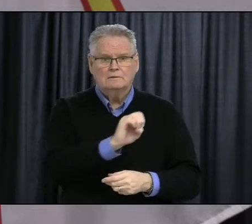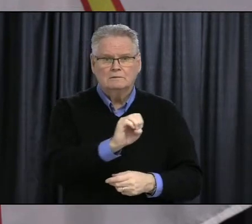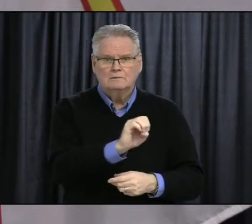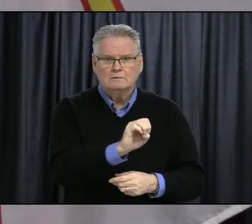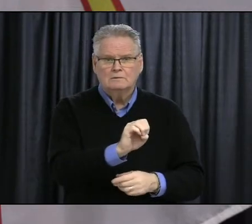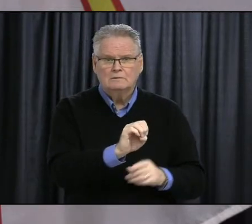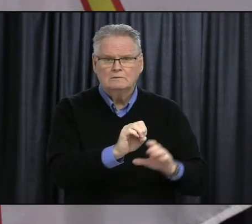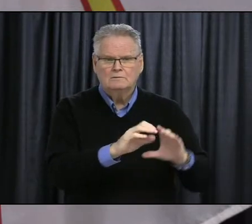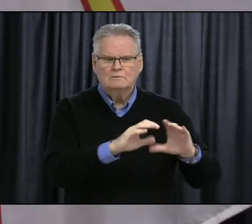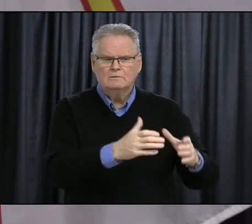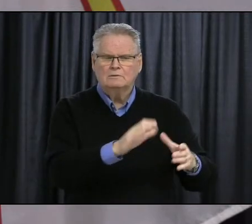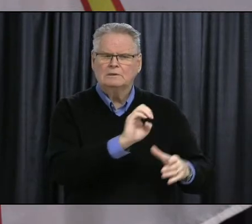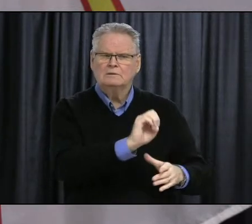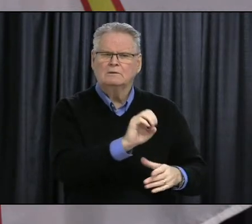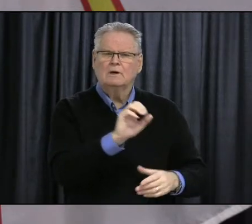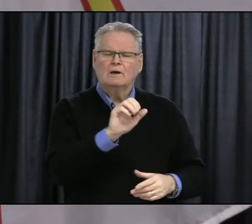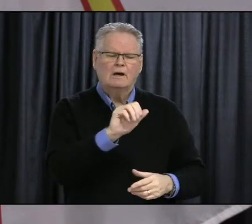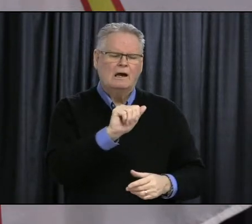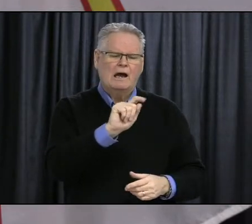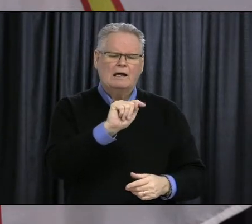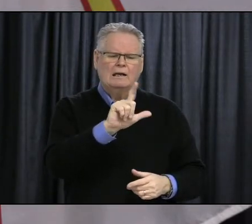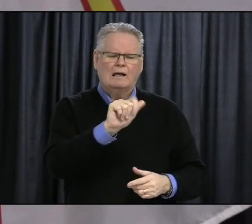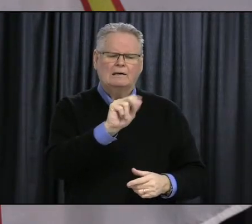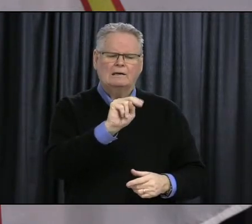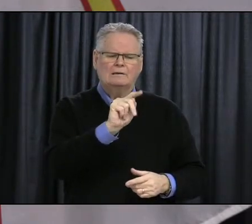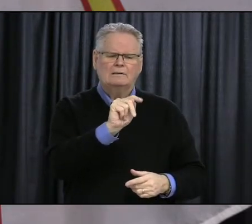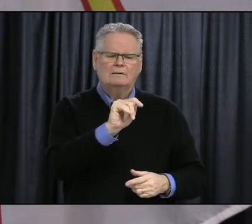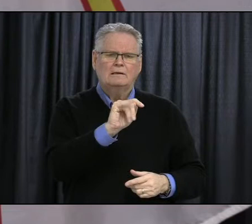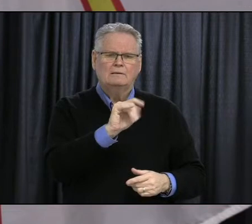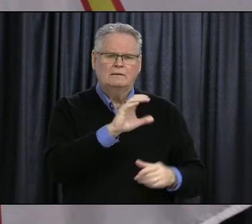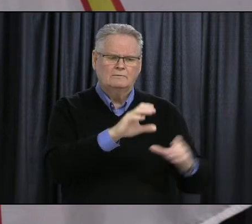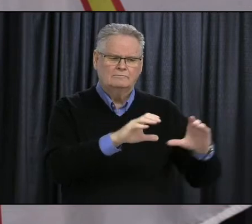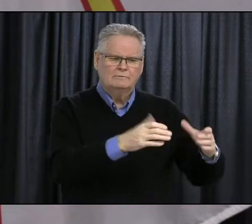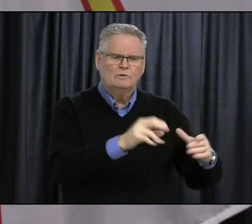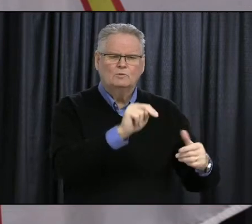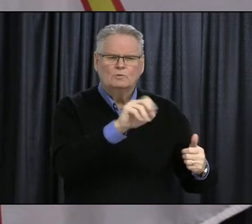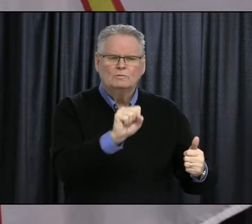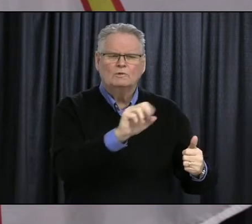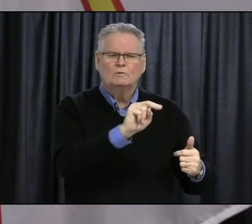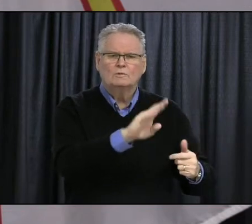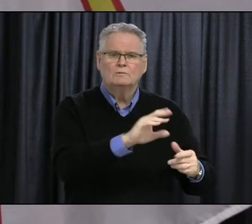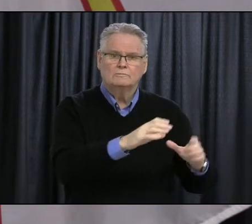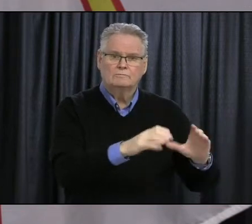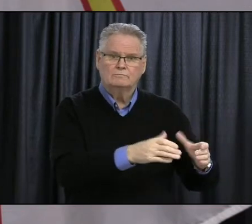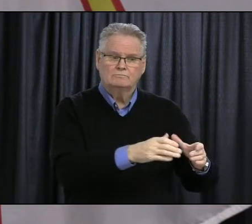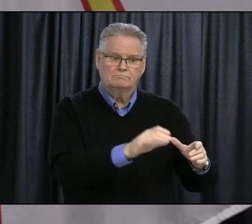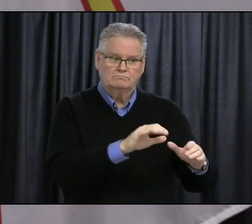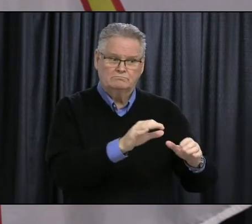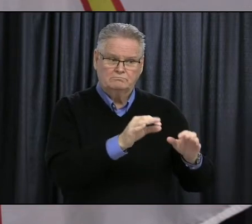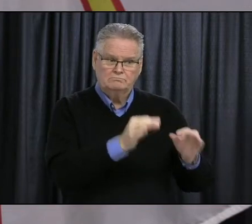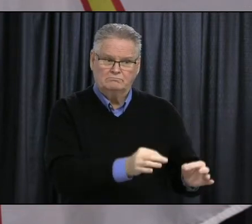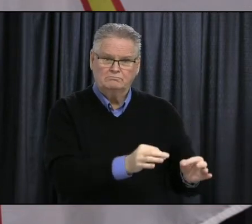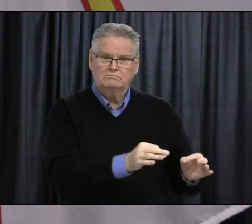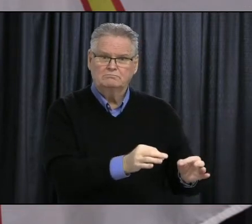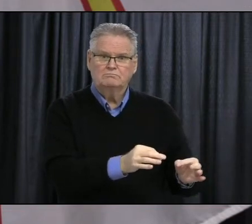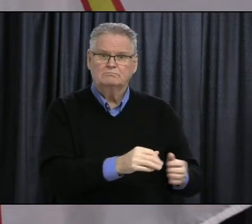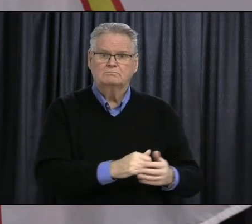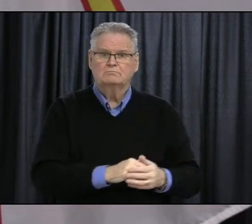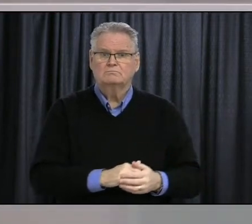conversations that happen on a lot of levels. So I think we'll certainly be waiting until that the election period is over.